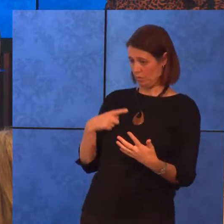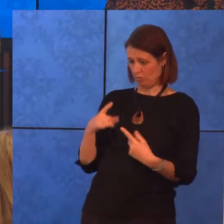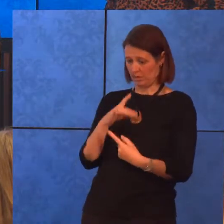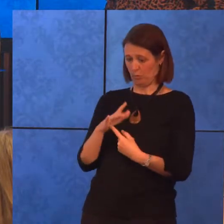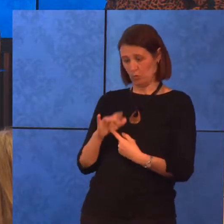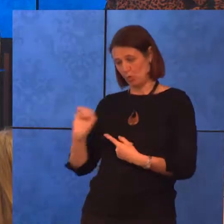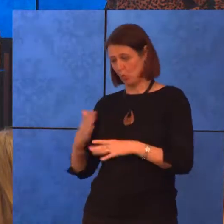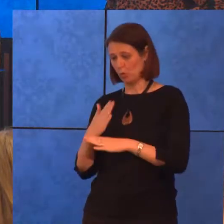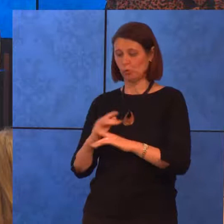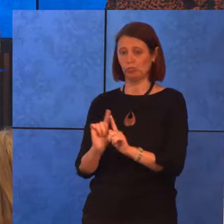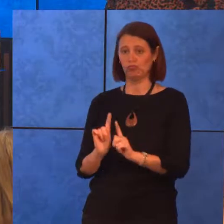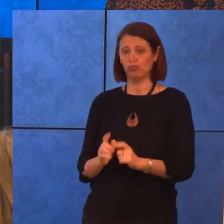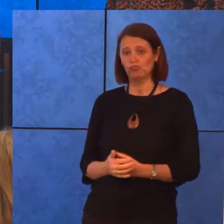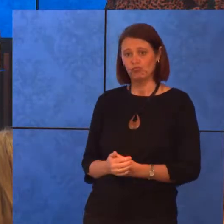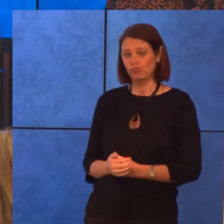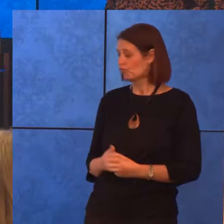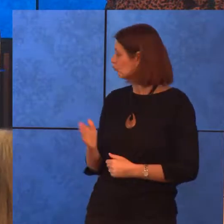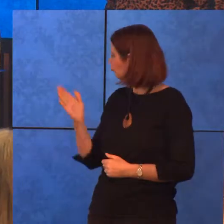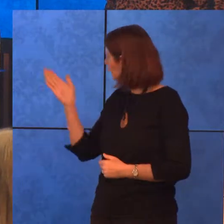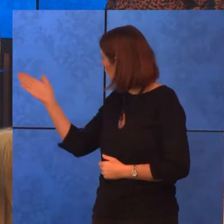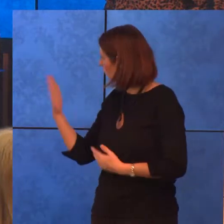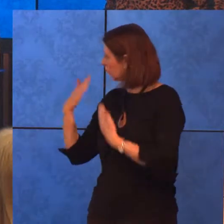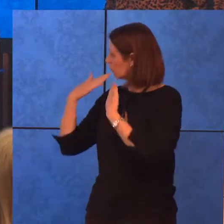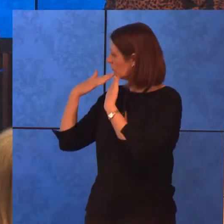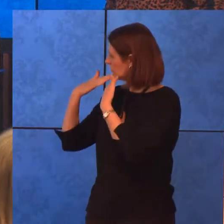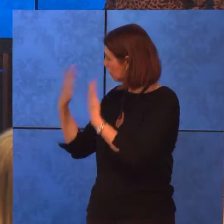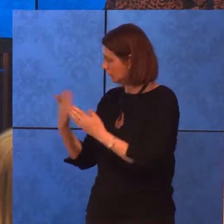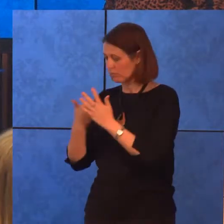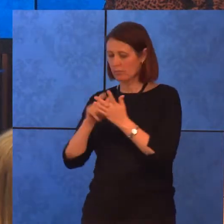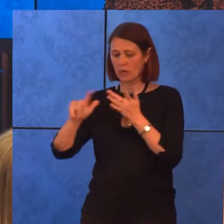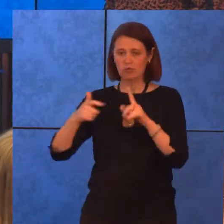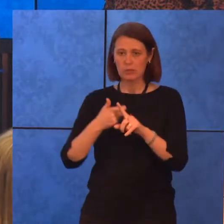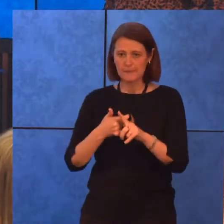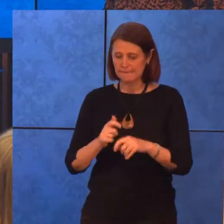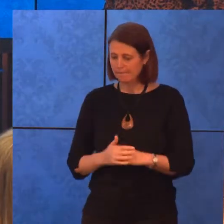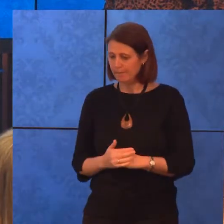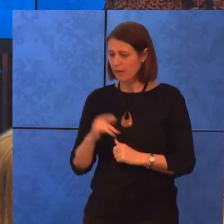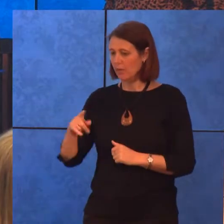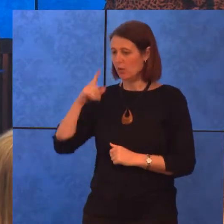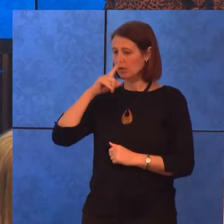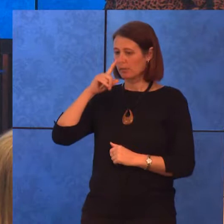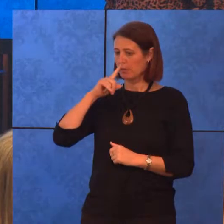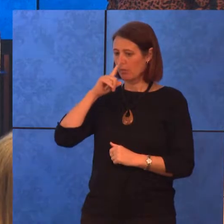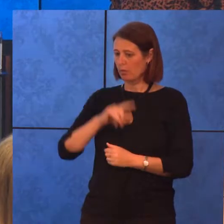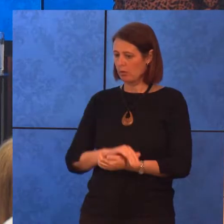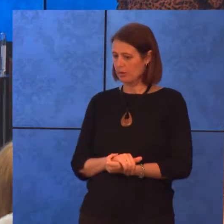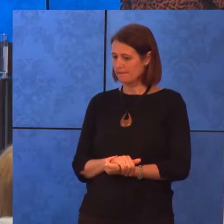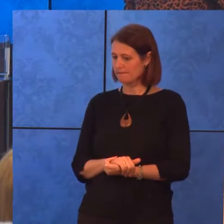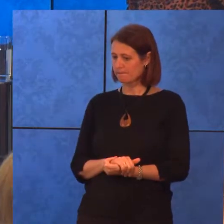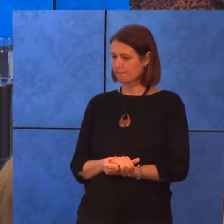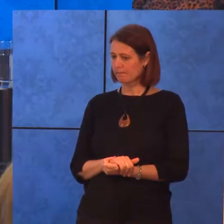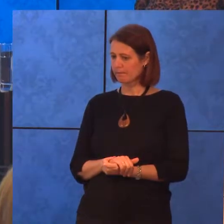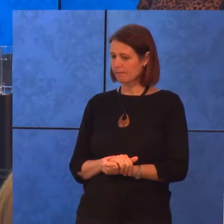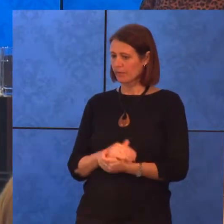work as well? So thanks for that, Rick. And for those who